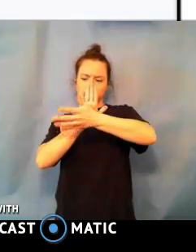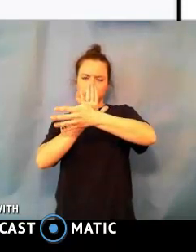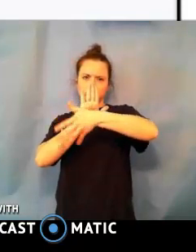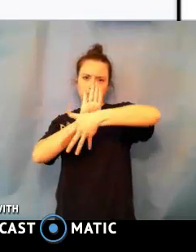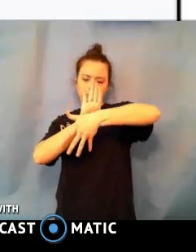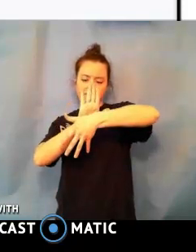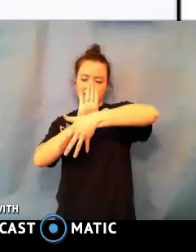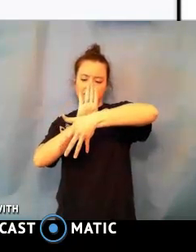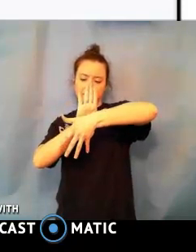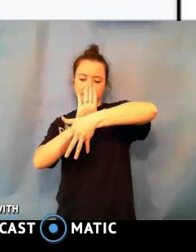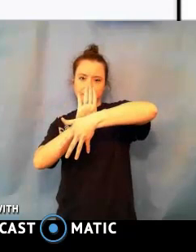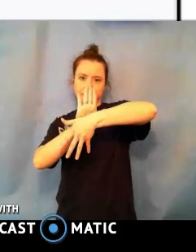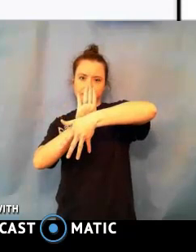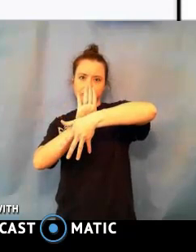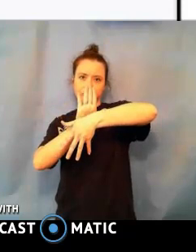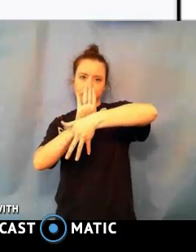5.